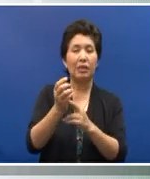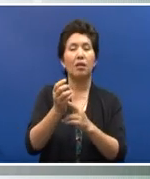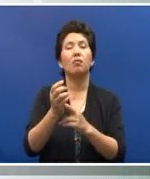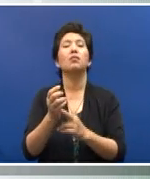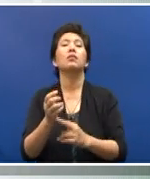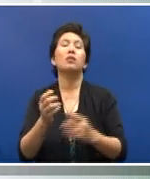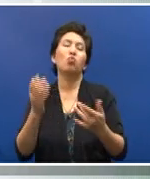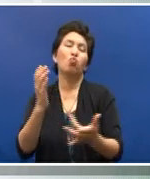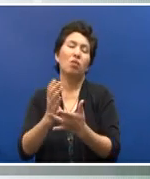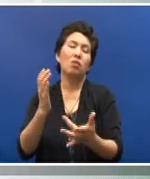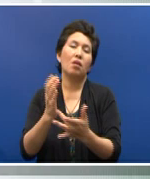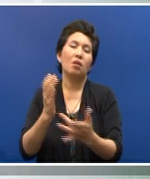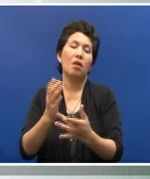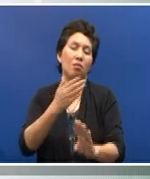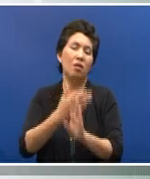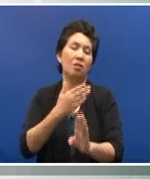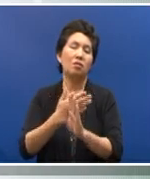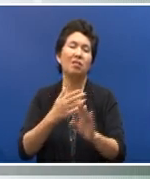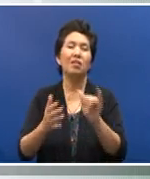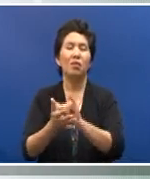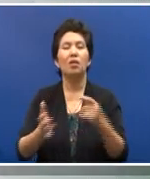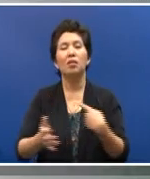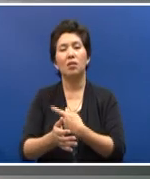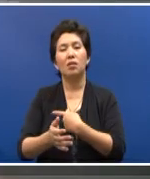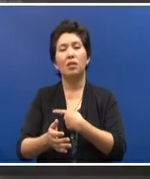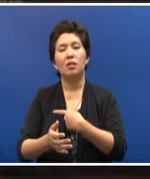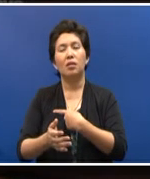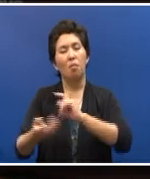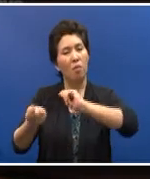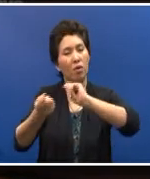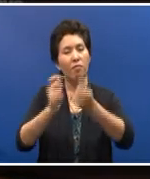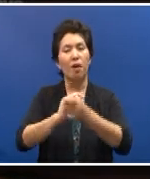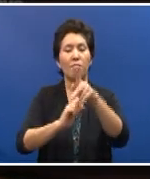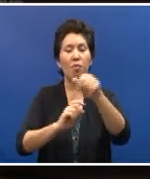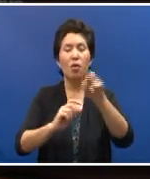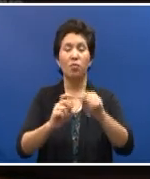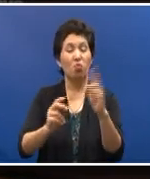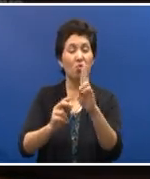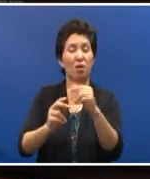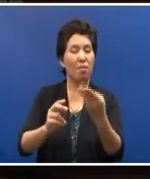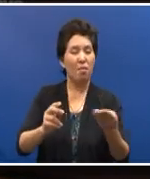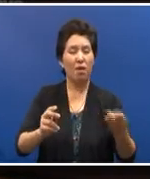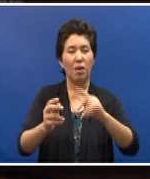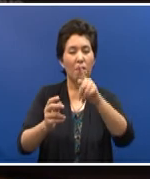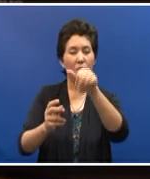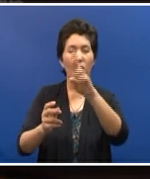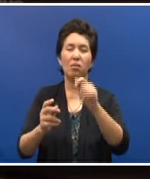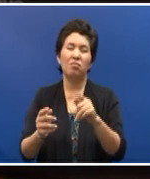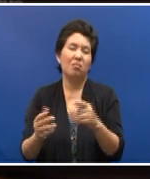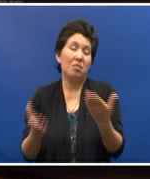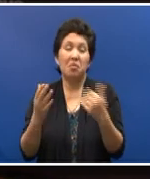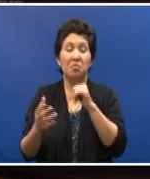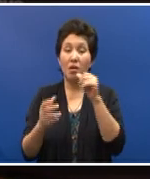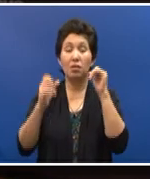human health. Okay, so have you heard about genetically modified crops? Okay, maybe you are not aware